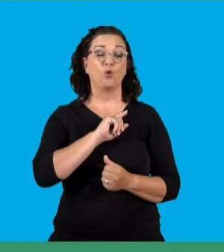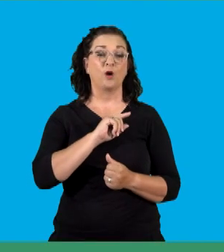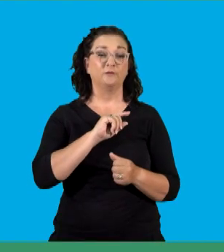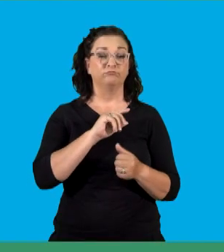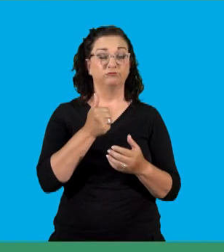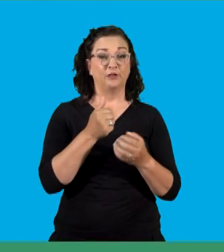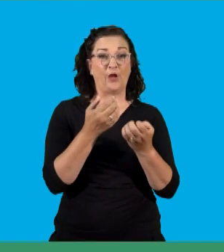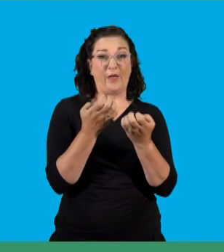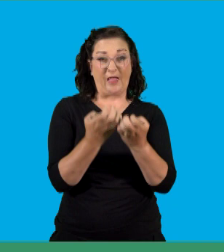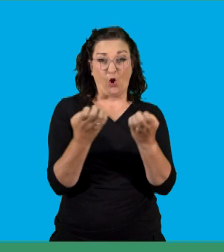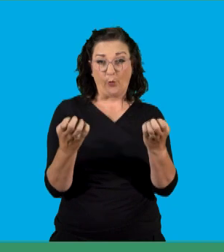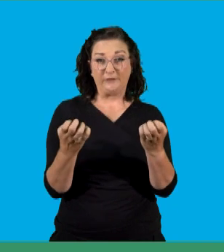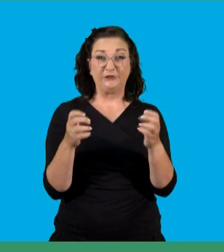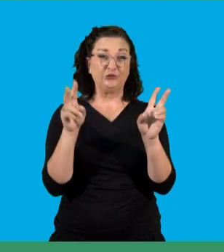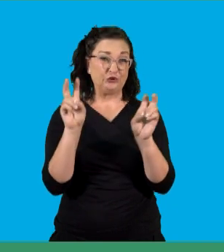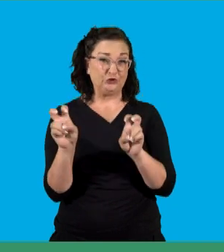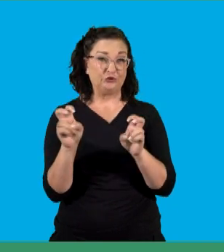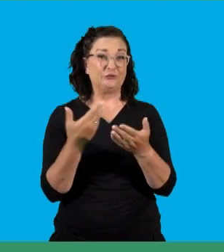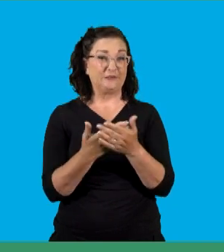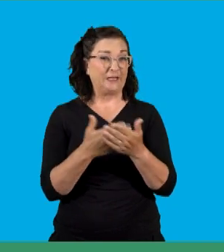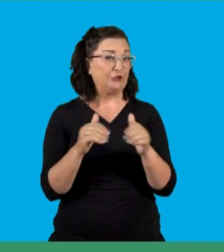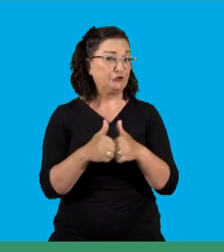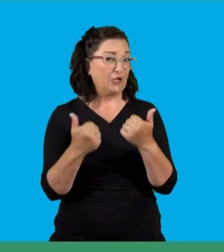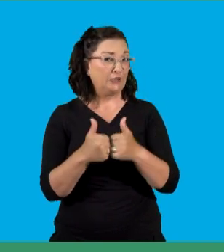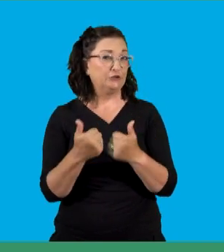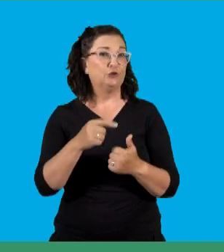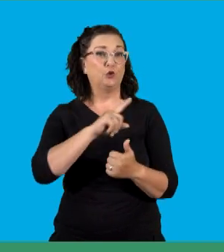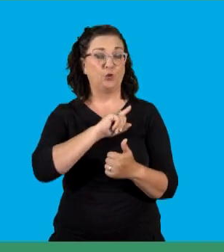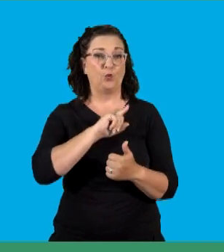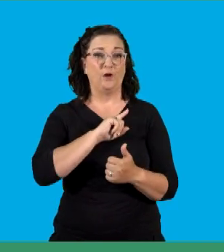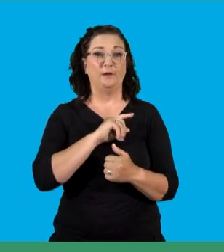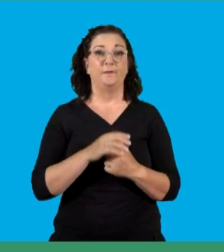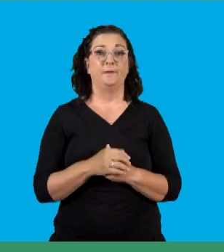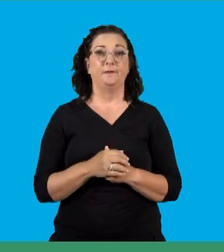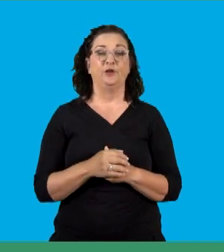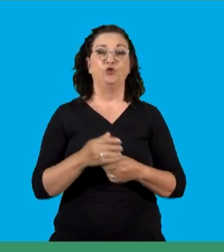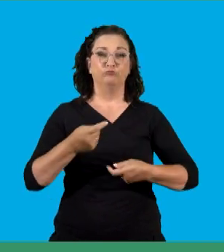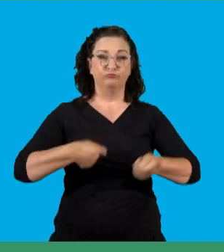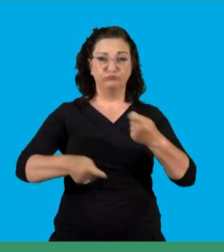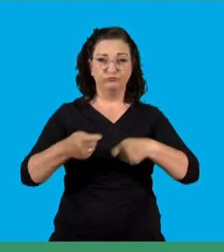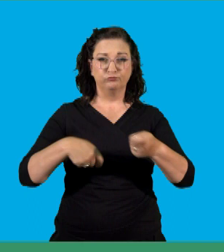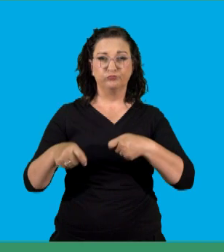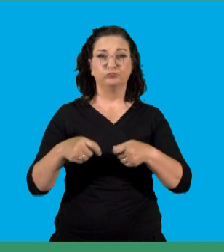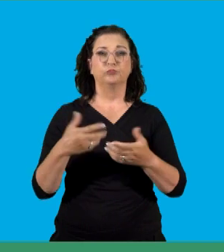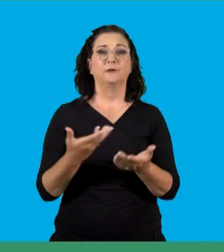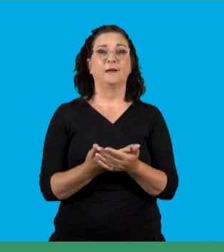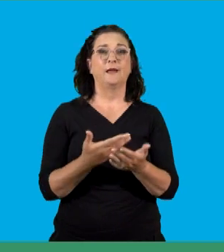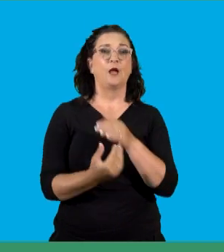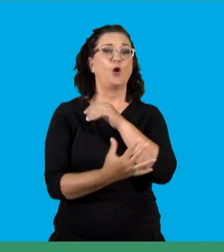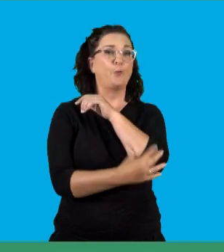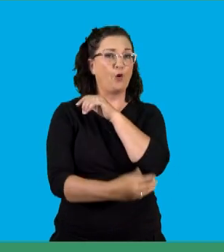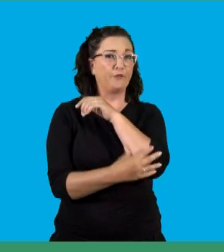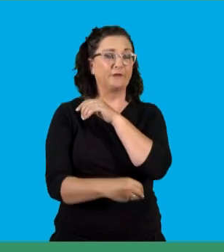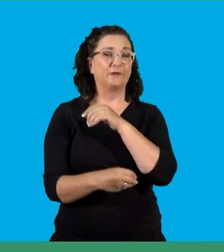issues pose challenges. Socio-economic issues affect consumer spending due to poverty